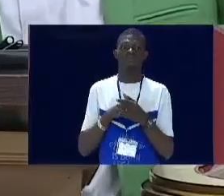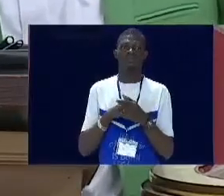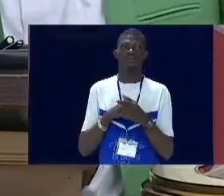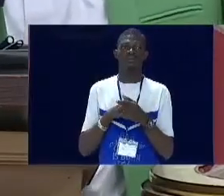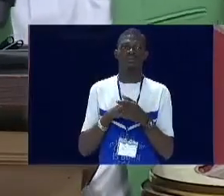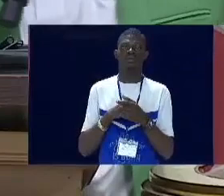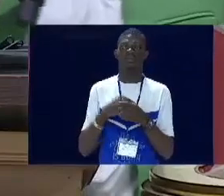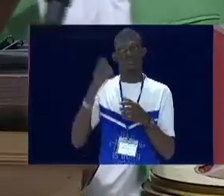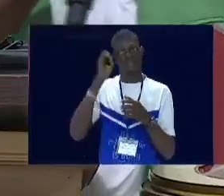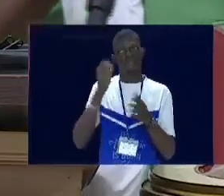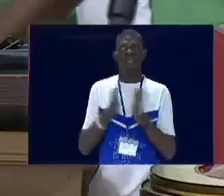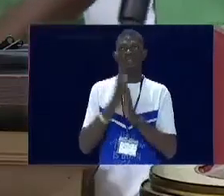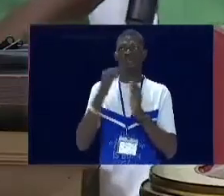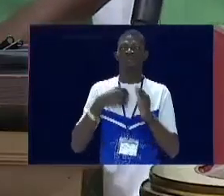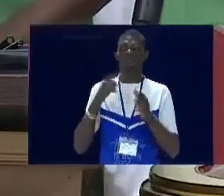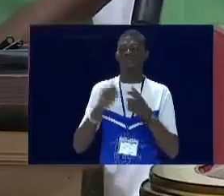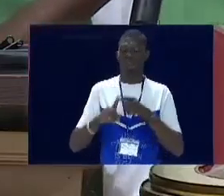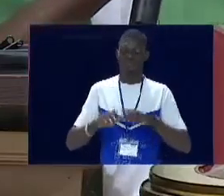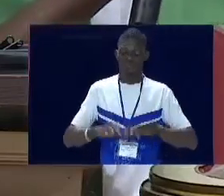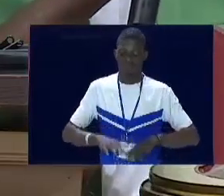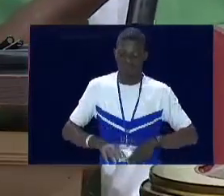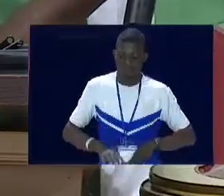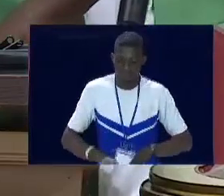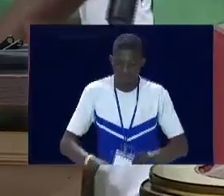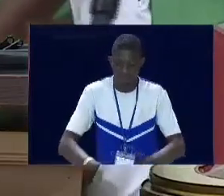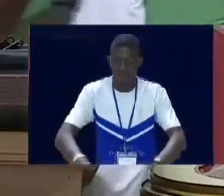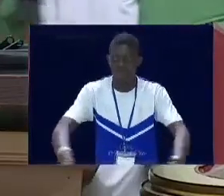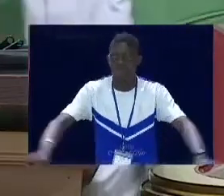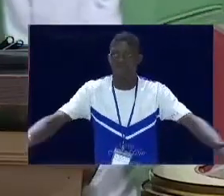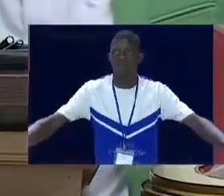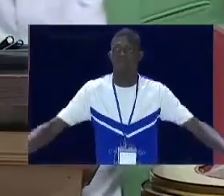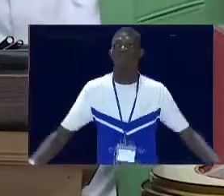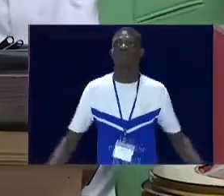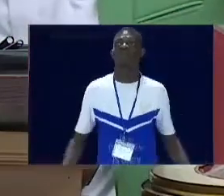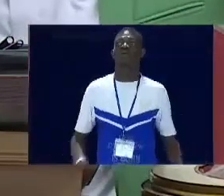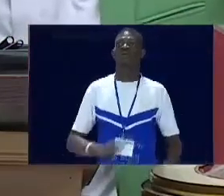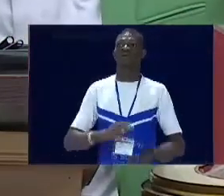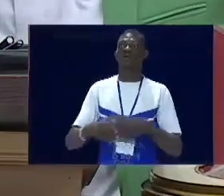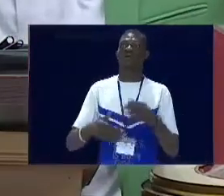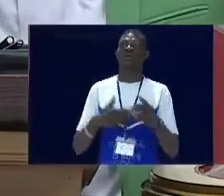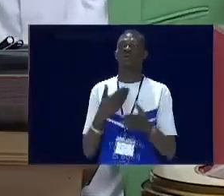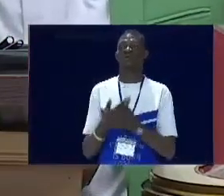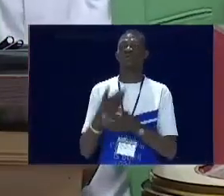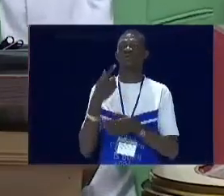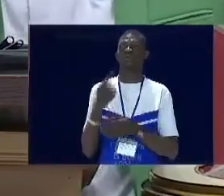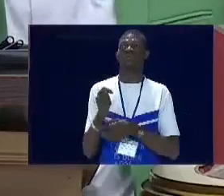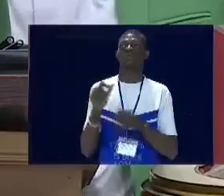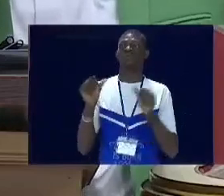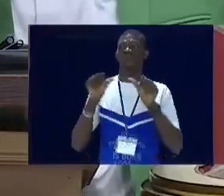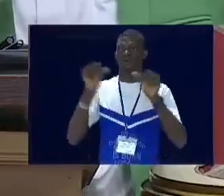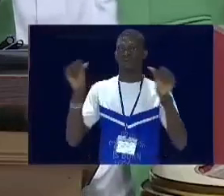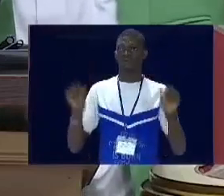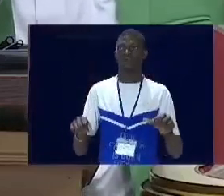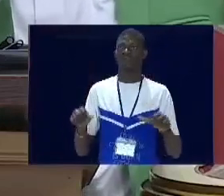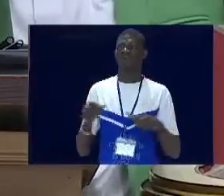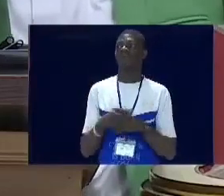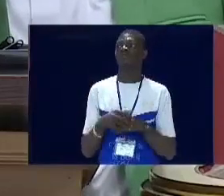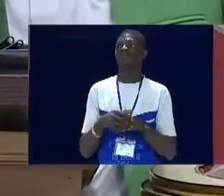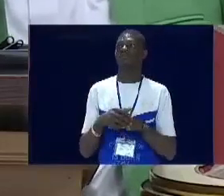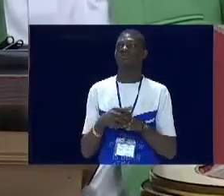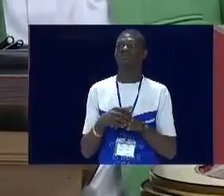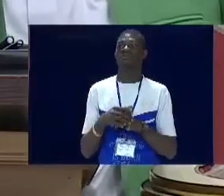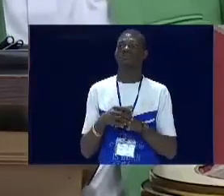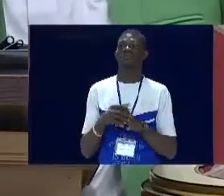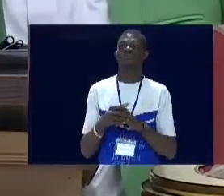Then he asked me to spread the agbadas across the altar. Asked